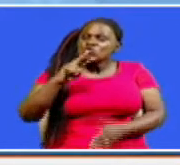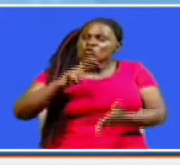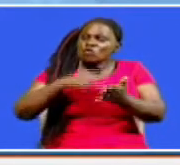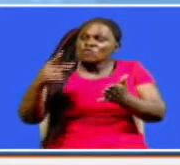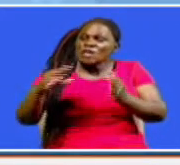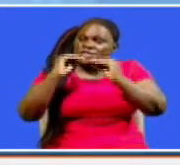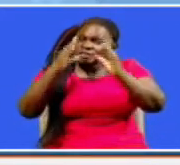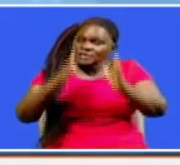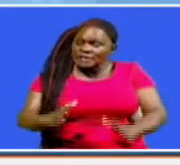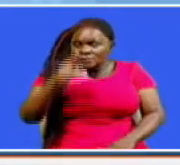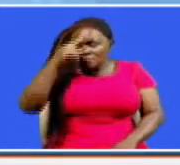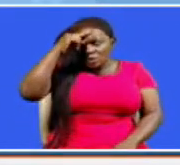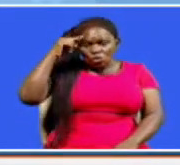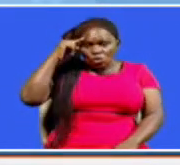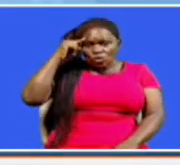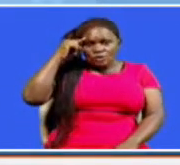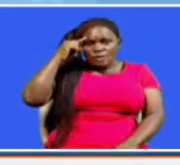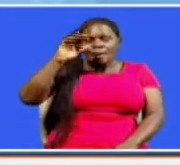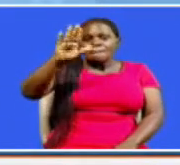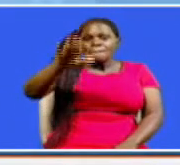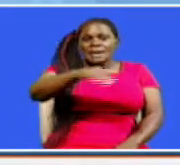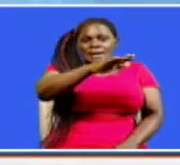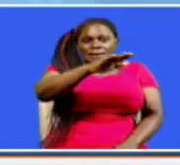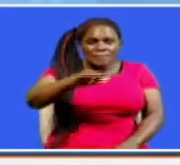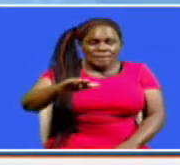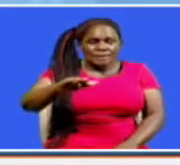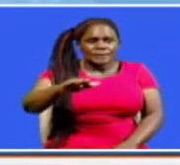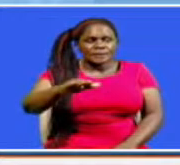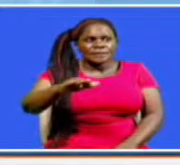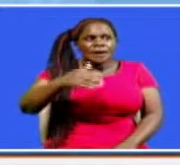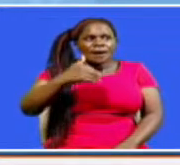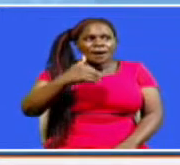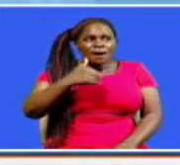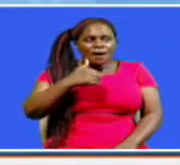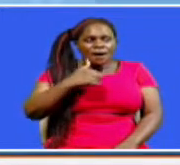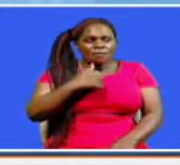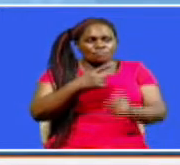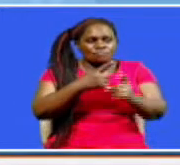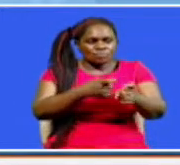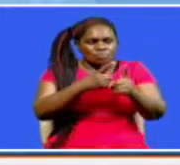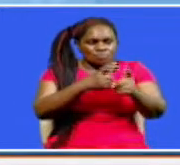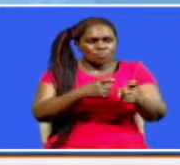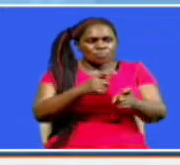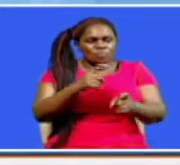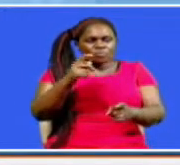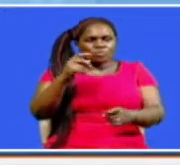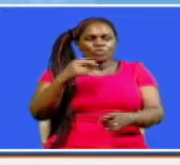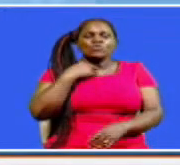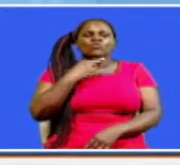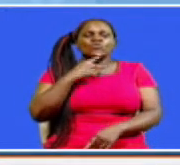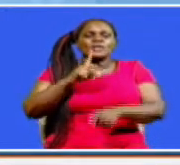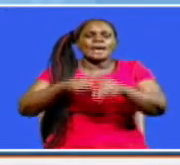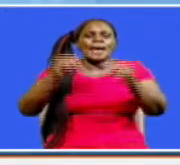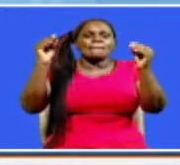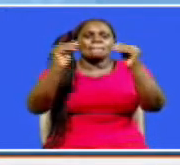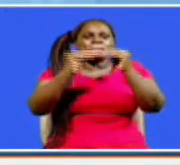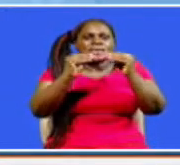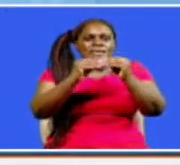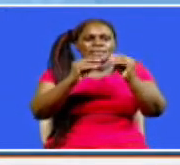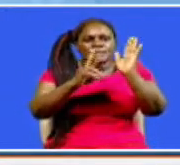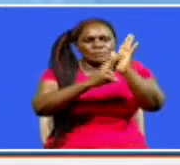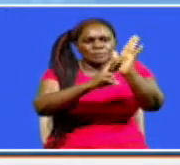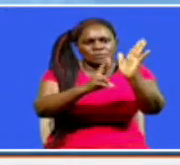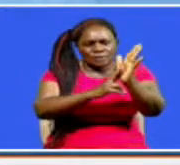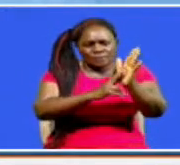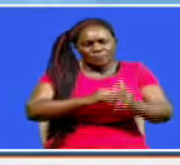the teachers? Because the parliament passed an indictment against KNUT when they met the representative.